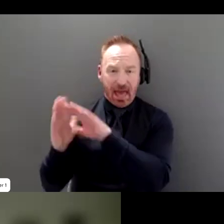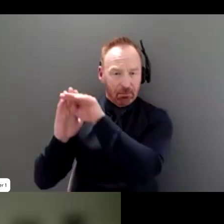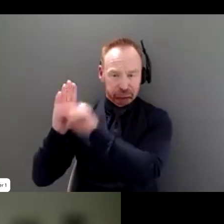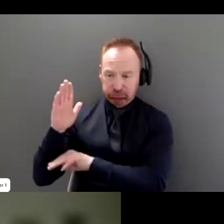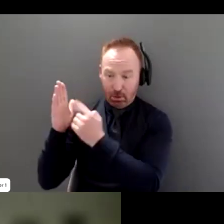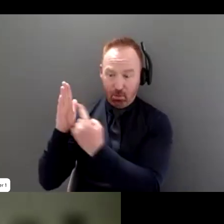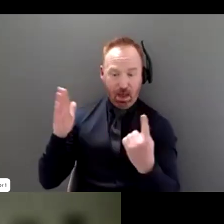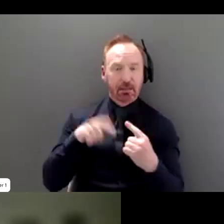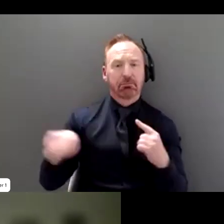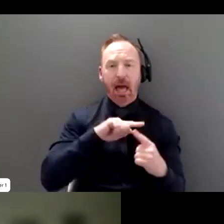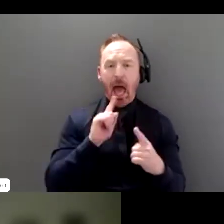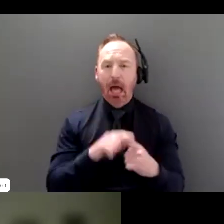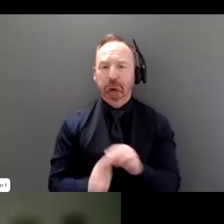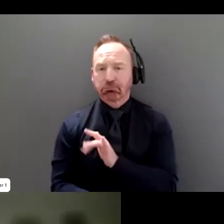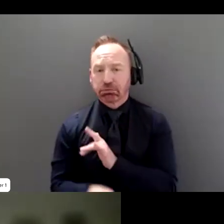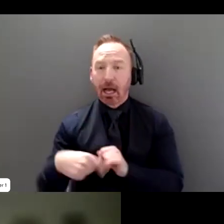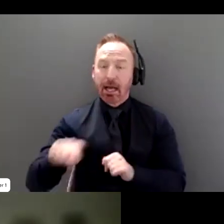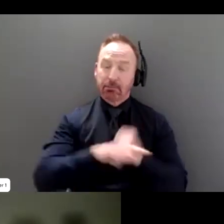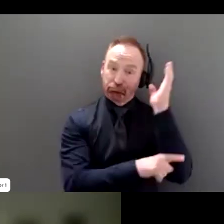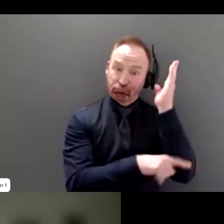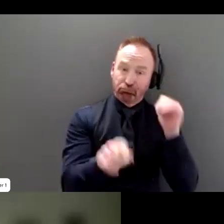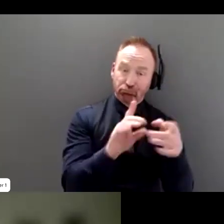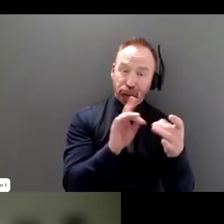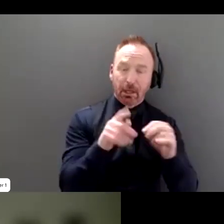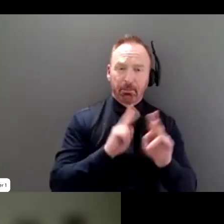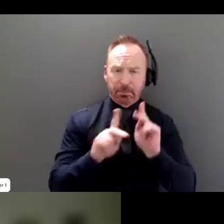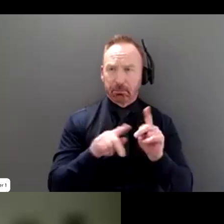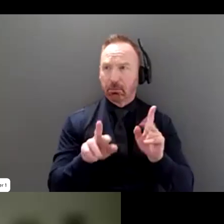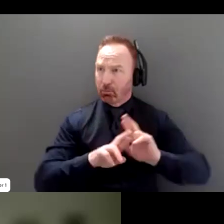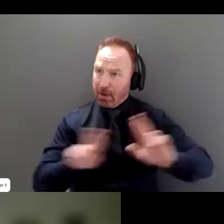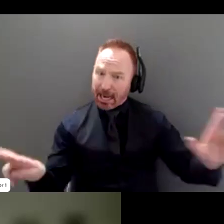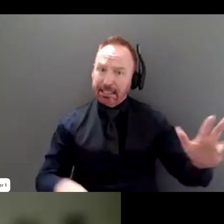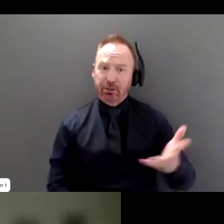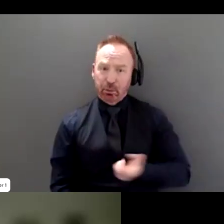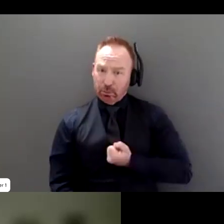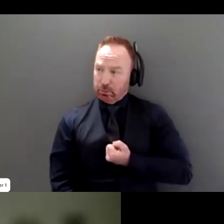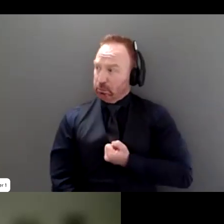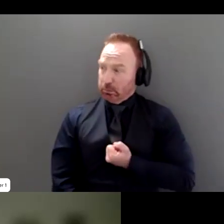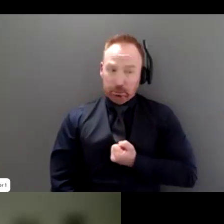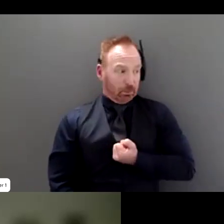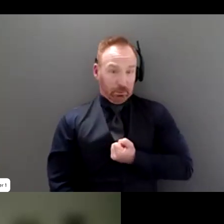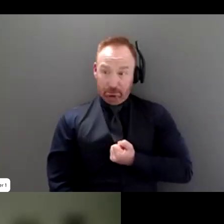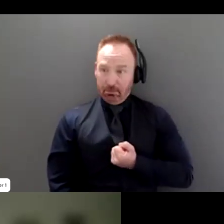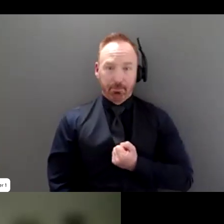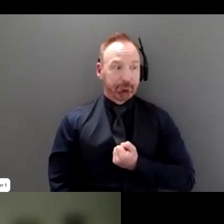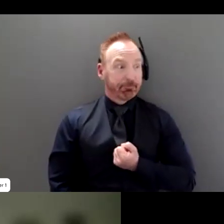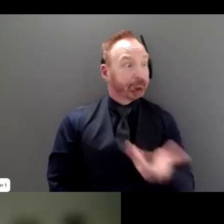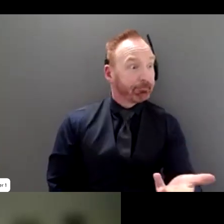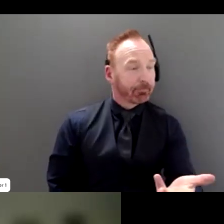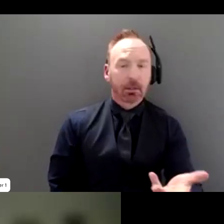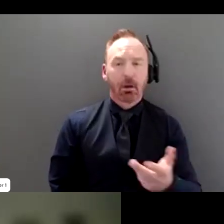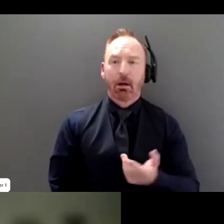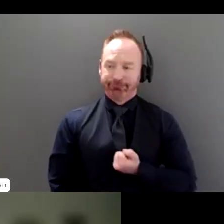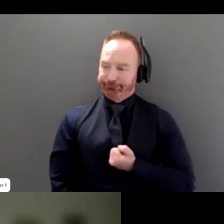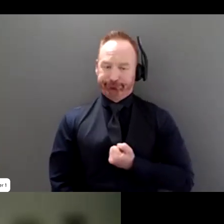in your presentation, people are maybe not ready to disclose right away, to talk about it or do something immediately. But there was